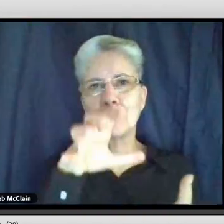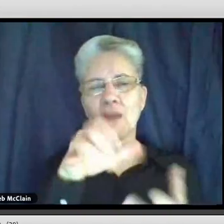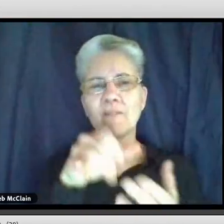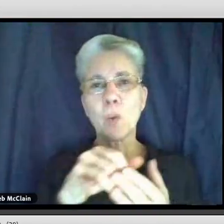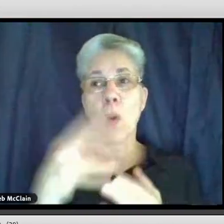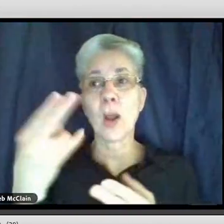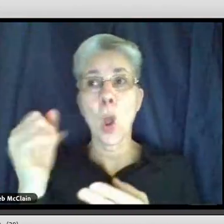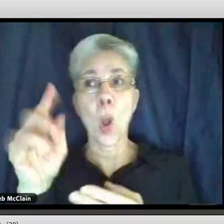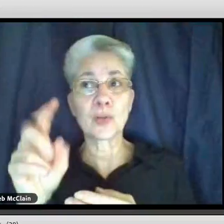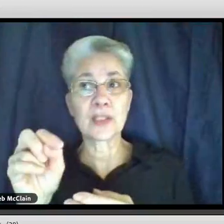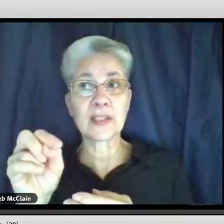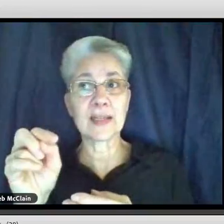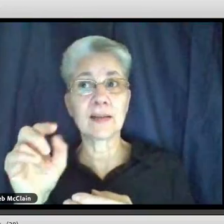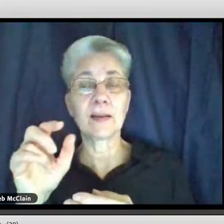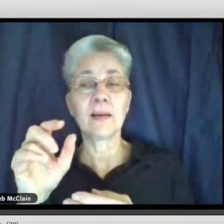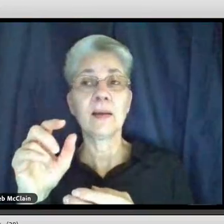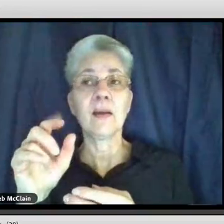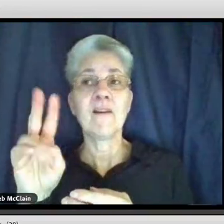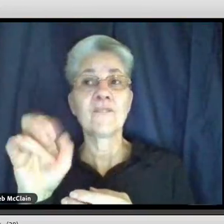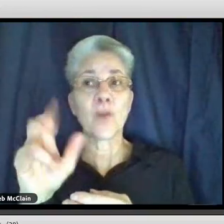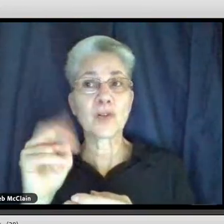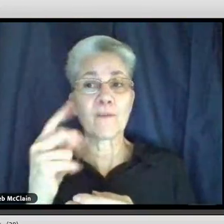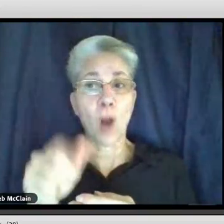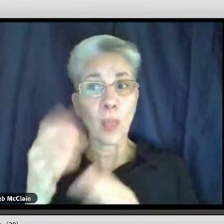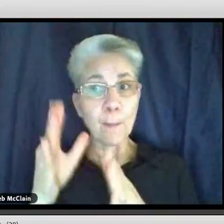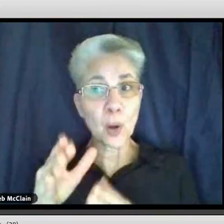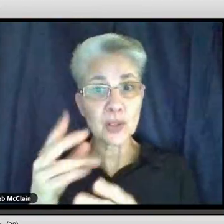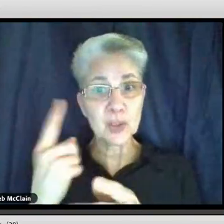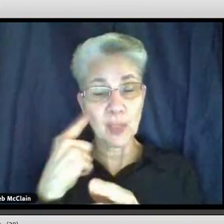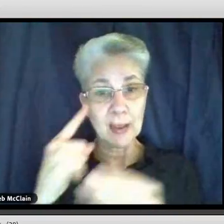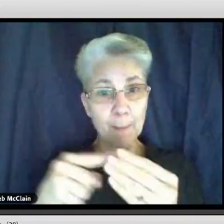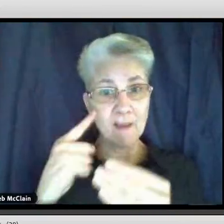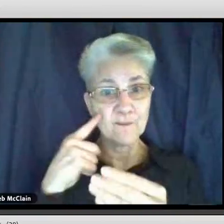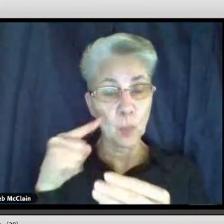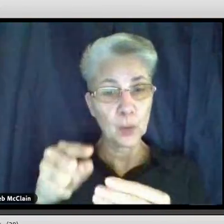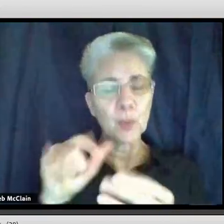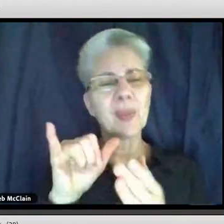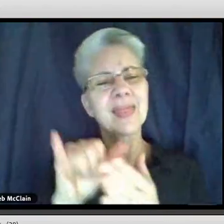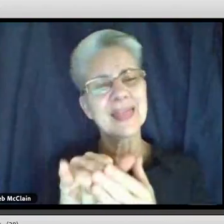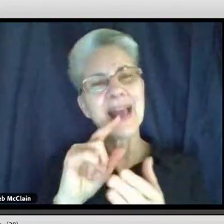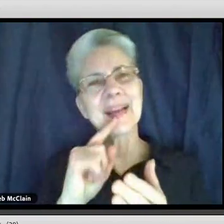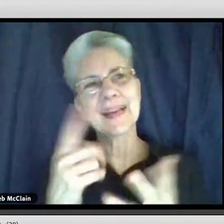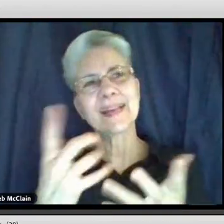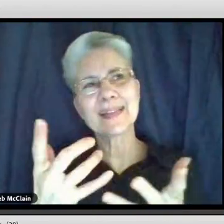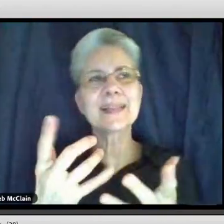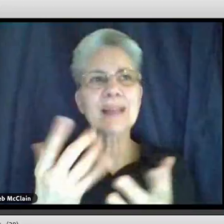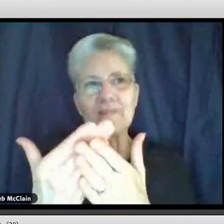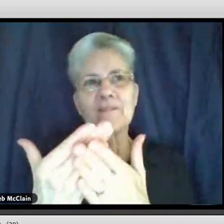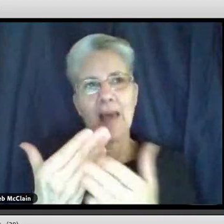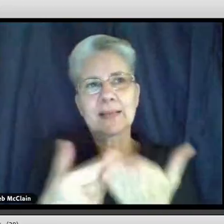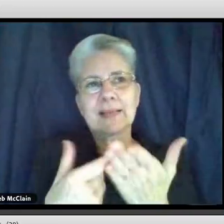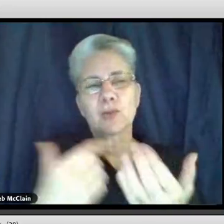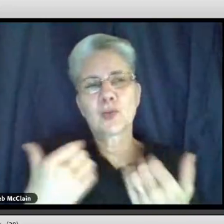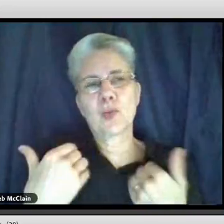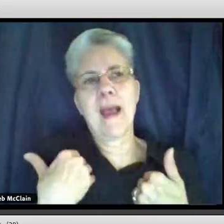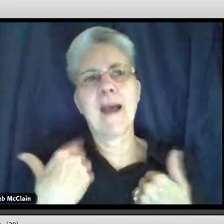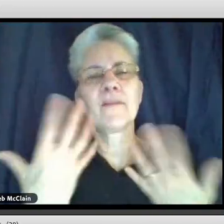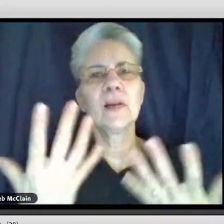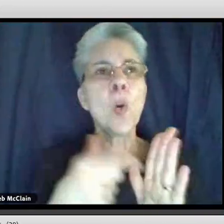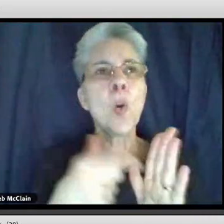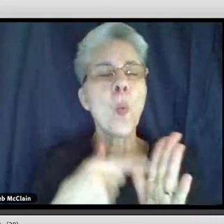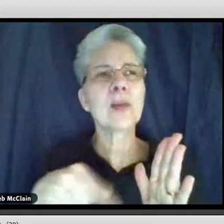version for someone else to kind of be thinking about it for you. And that is a valid discussion to have. You know, once